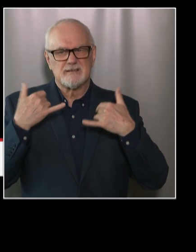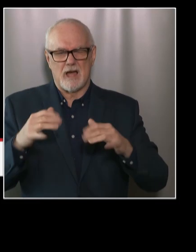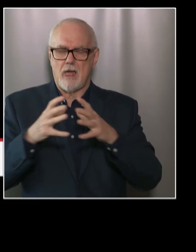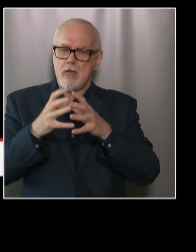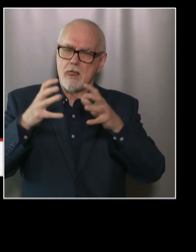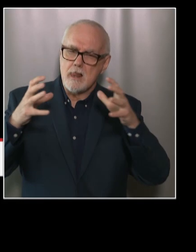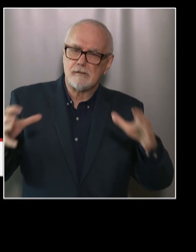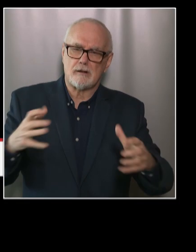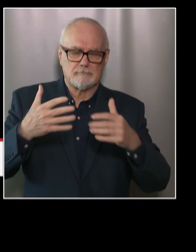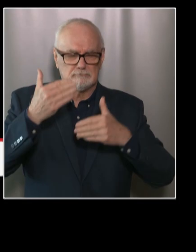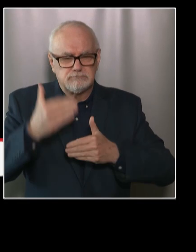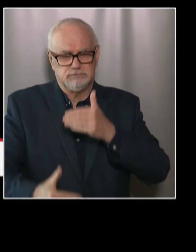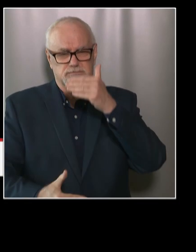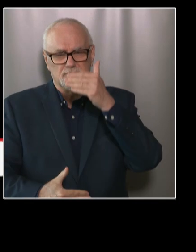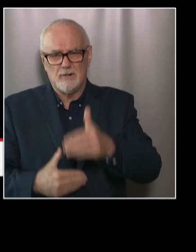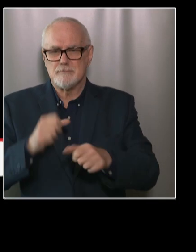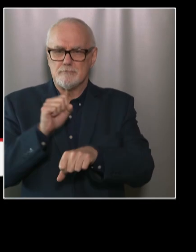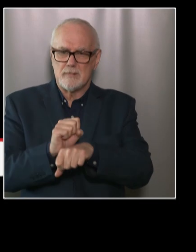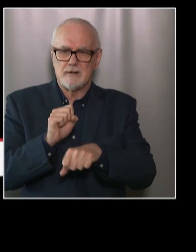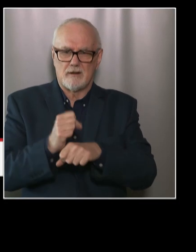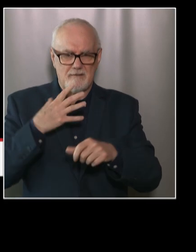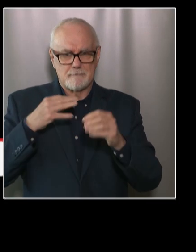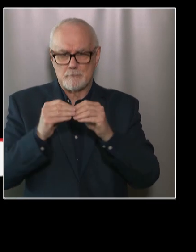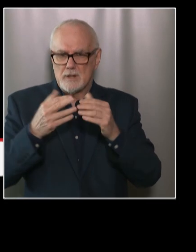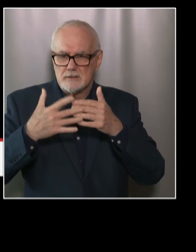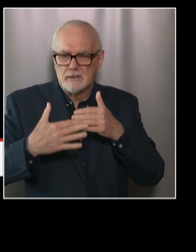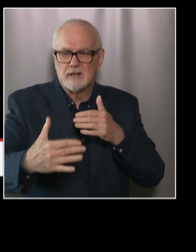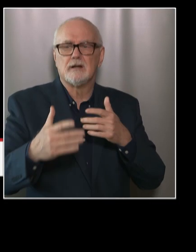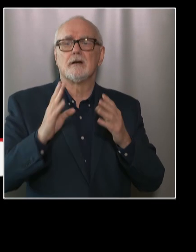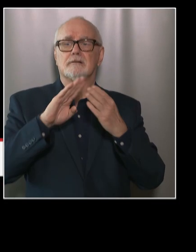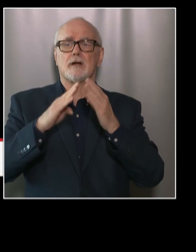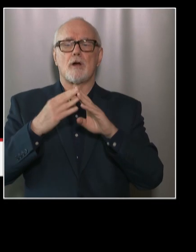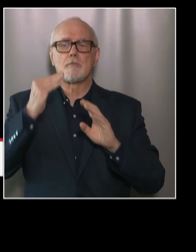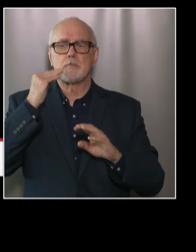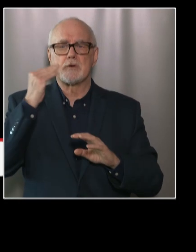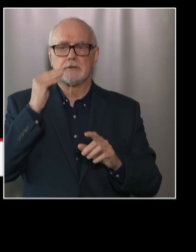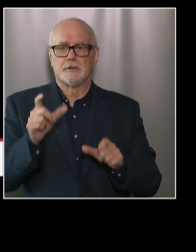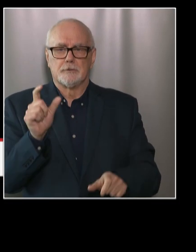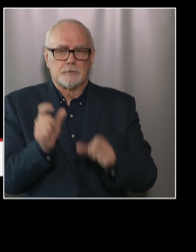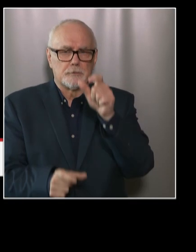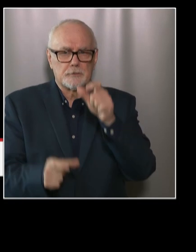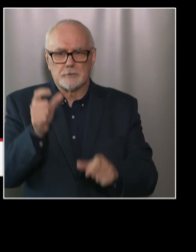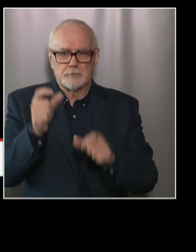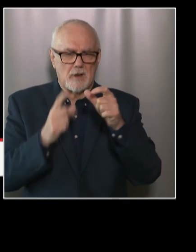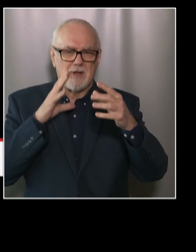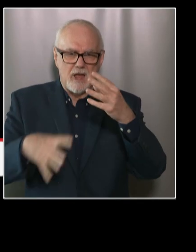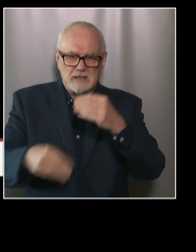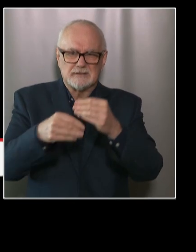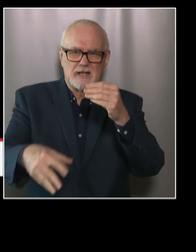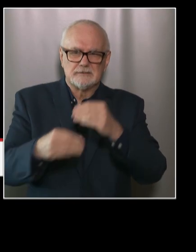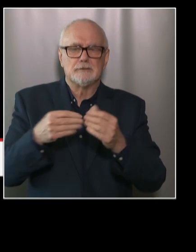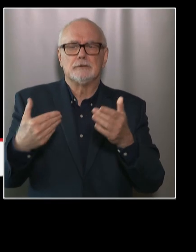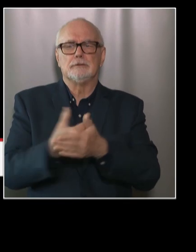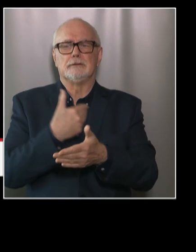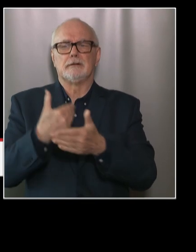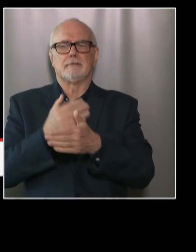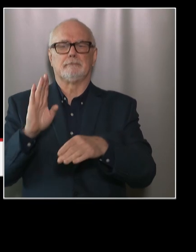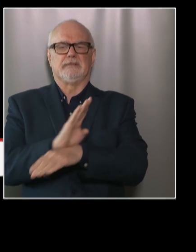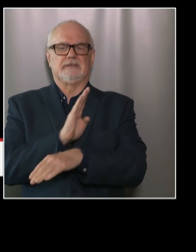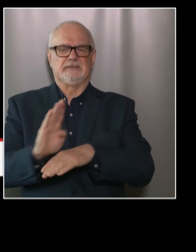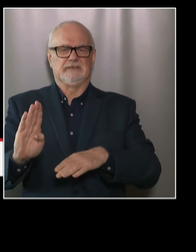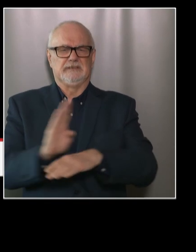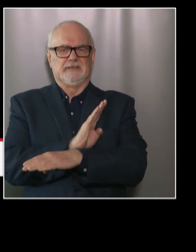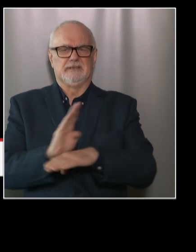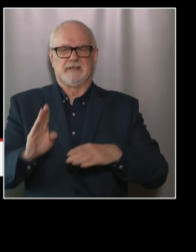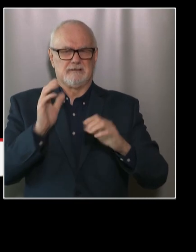campus. We'll also welcome new retail and restaurants in the marketplace. And there's still a few development opportunities on the